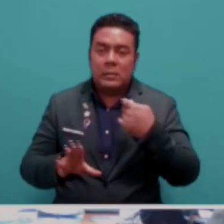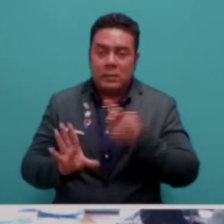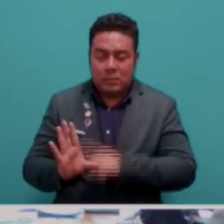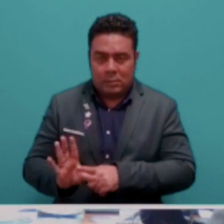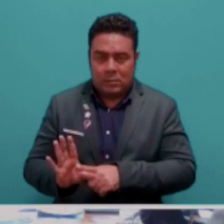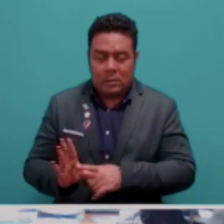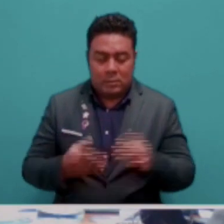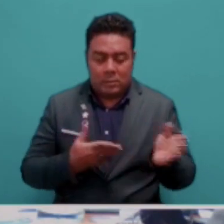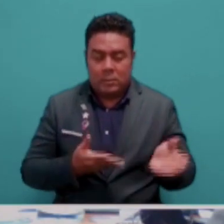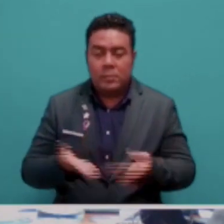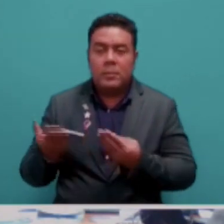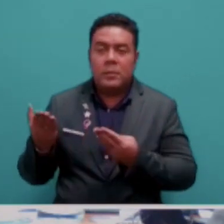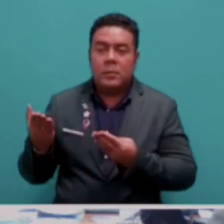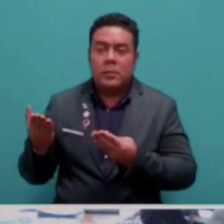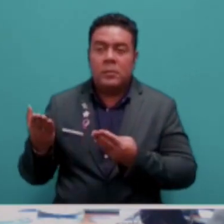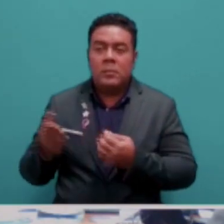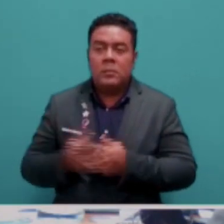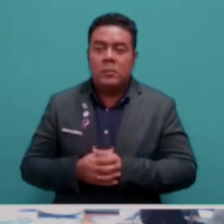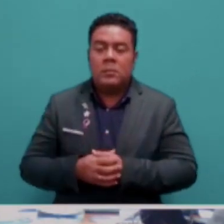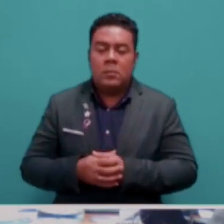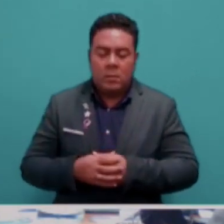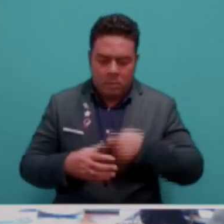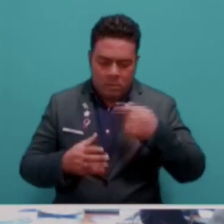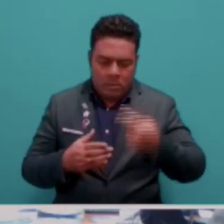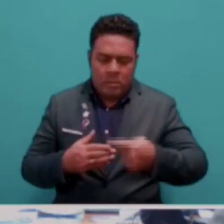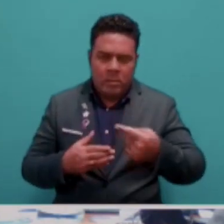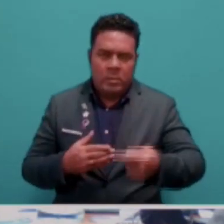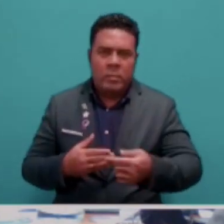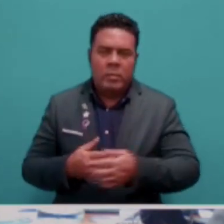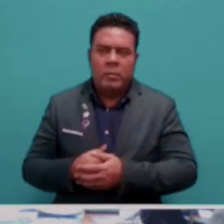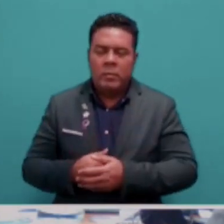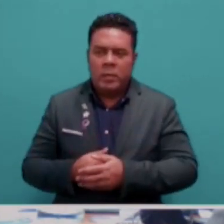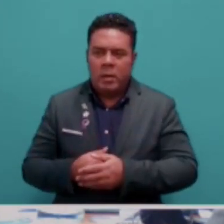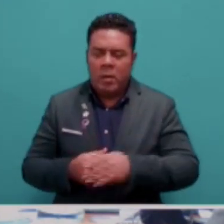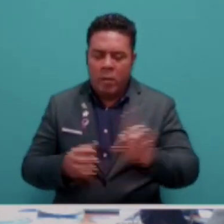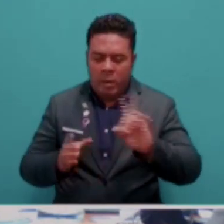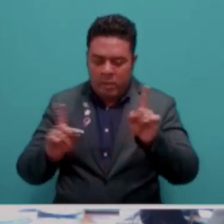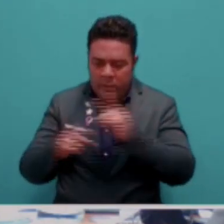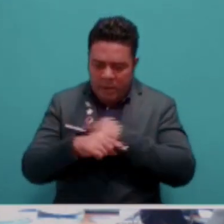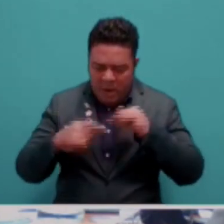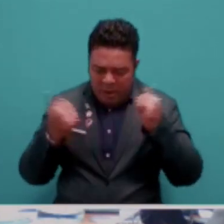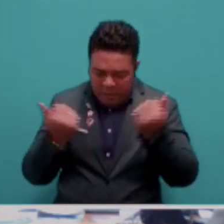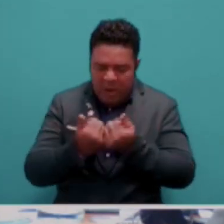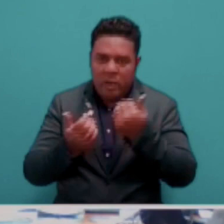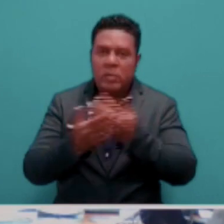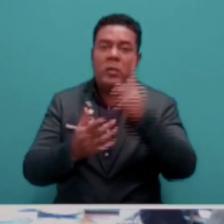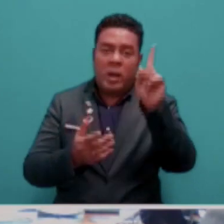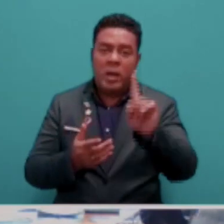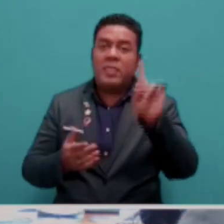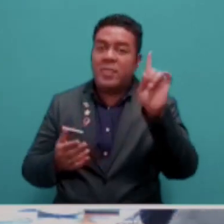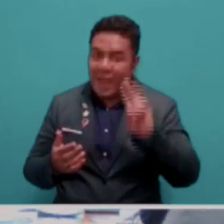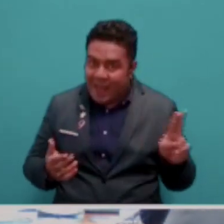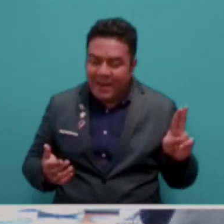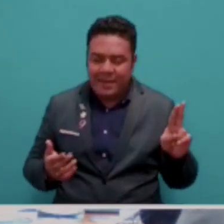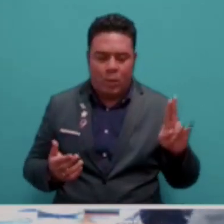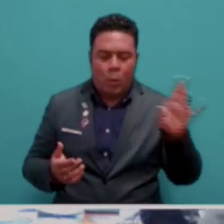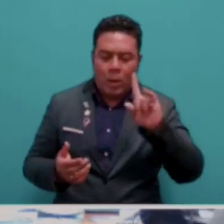and submitted, and it's contrary to what we are going to agree on today, what will